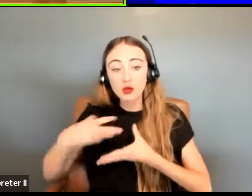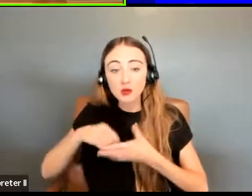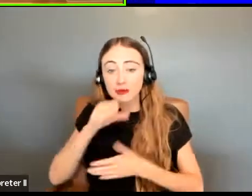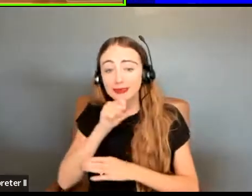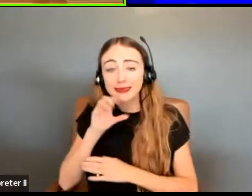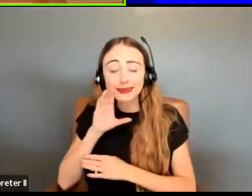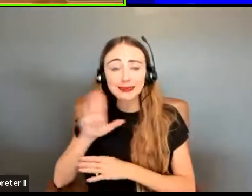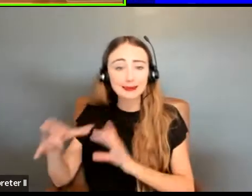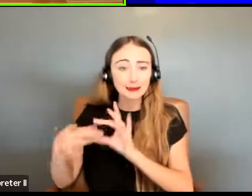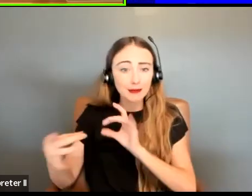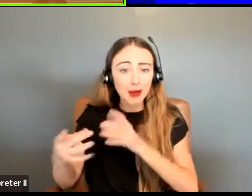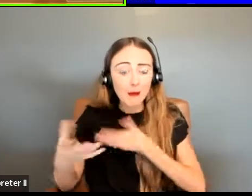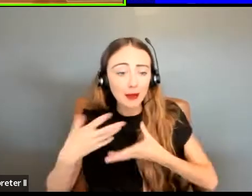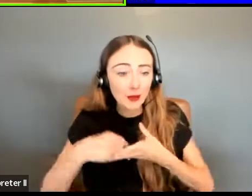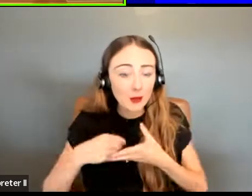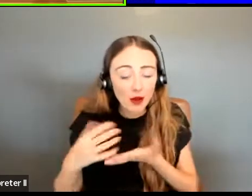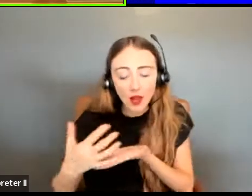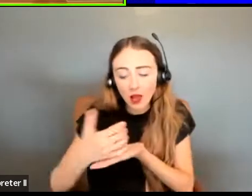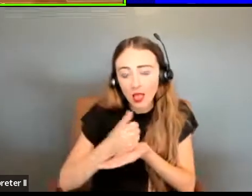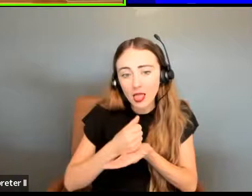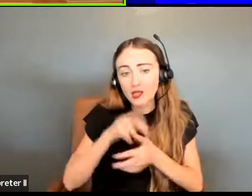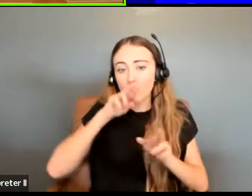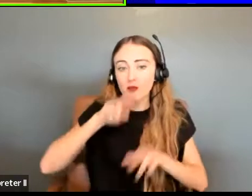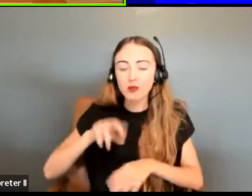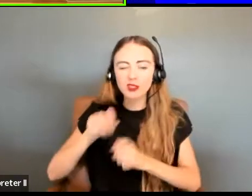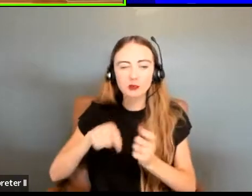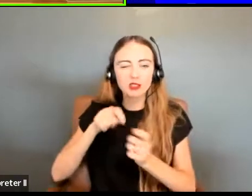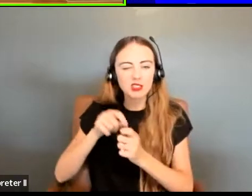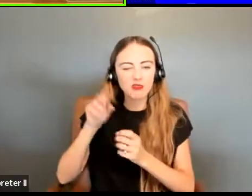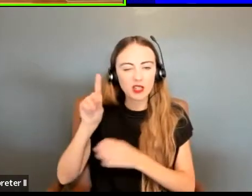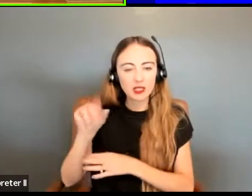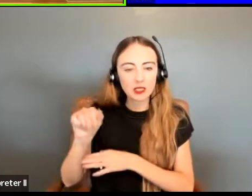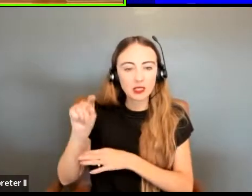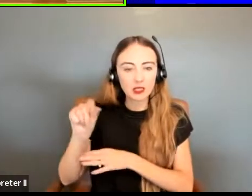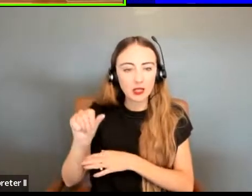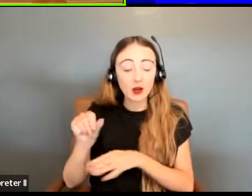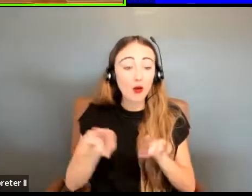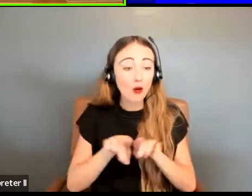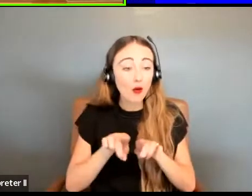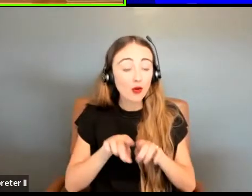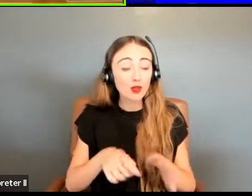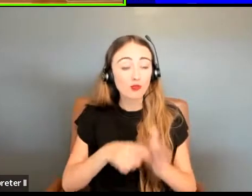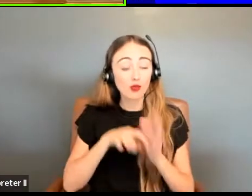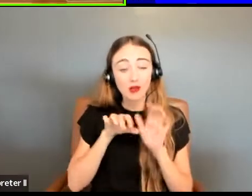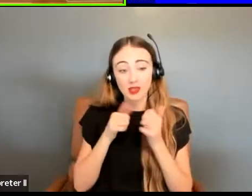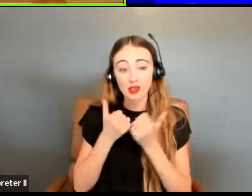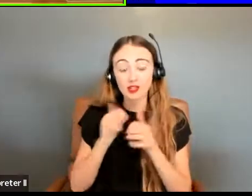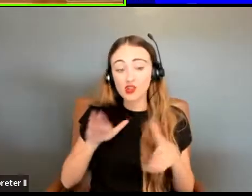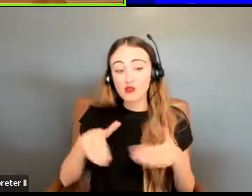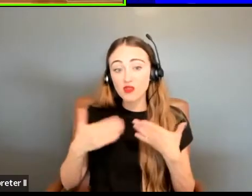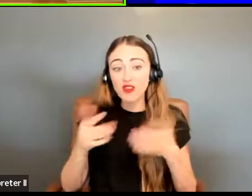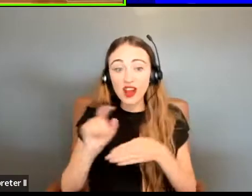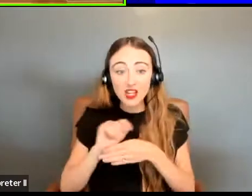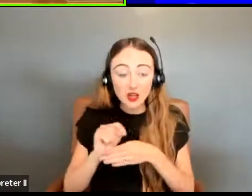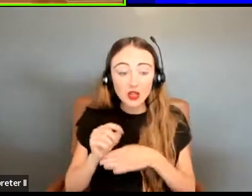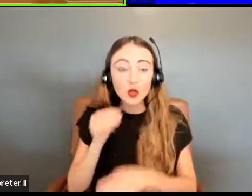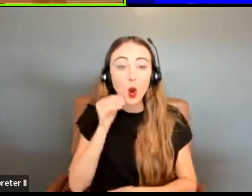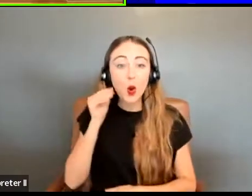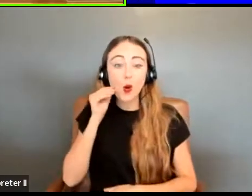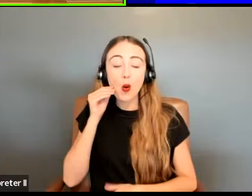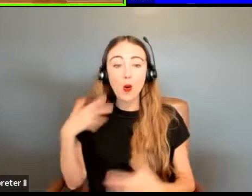input, and collect and report certain data. It also requires the agency to provide training to home health